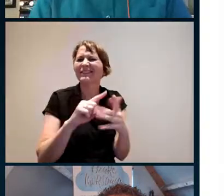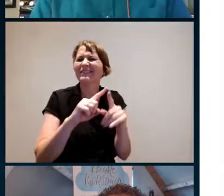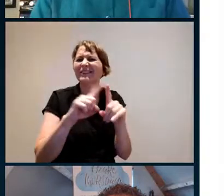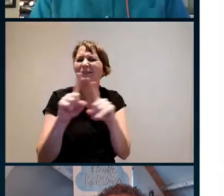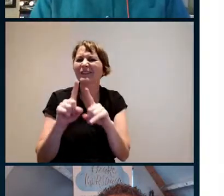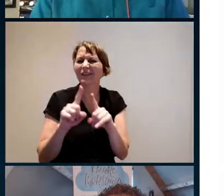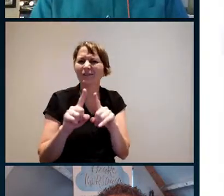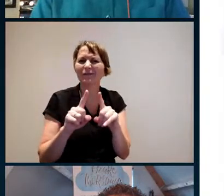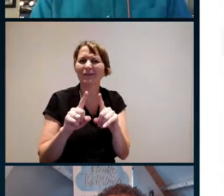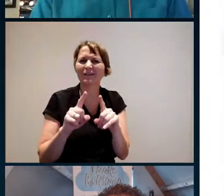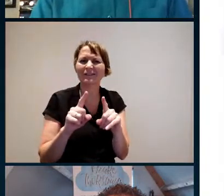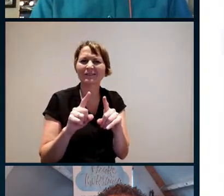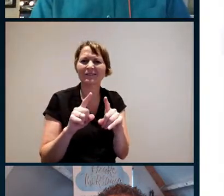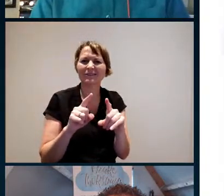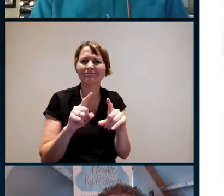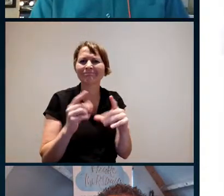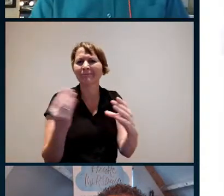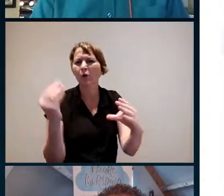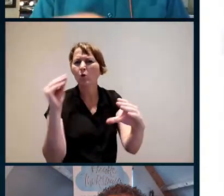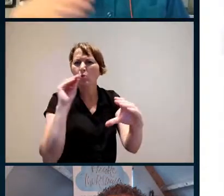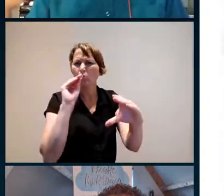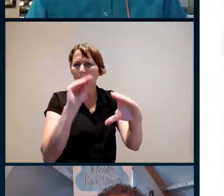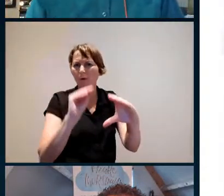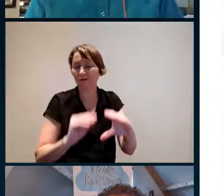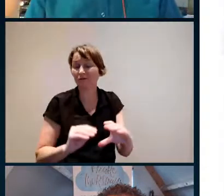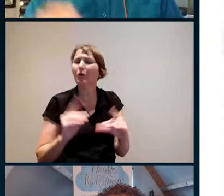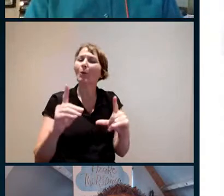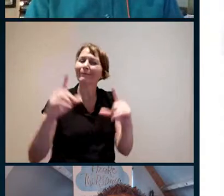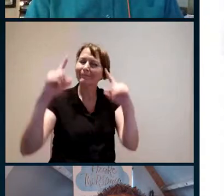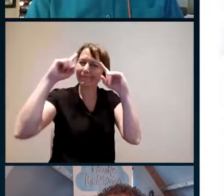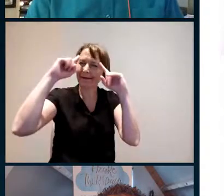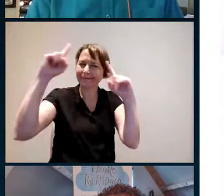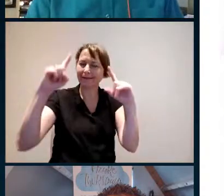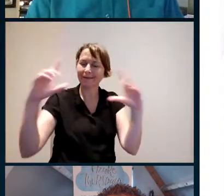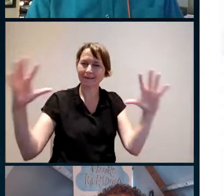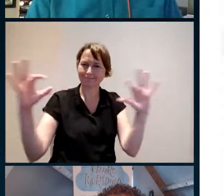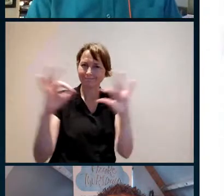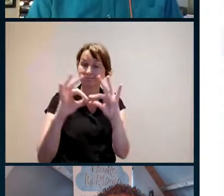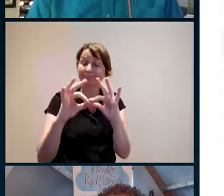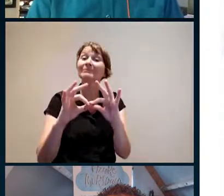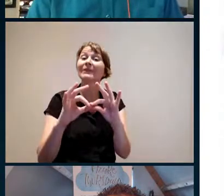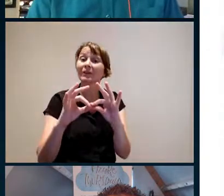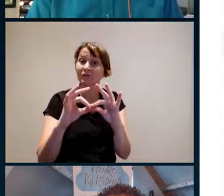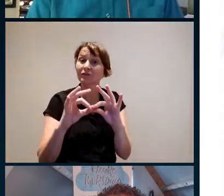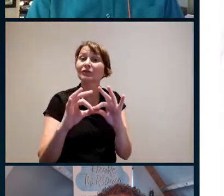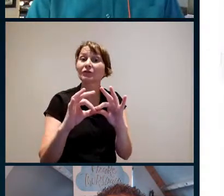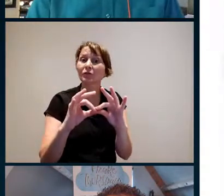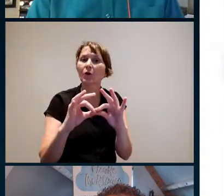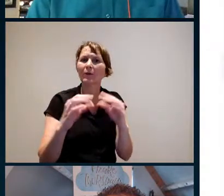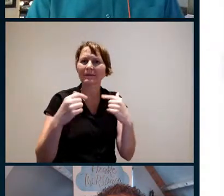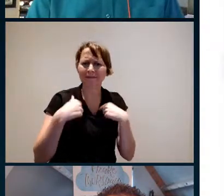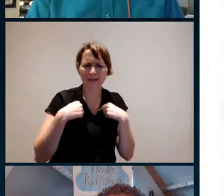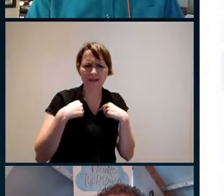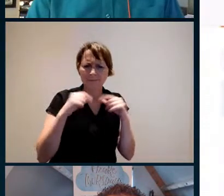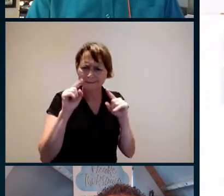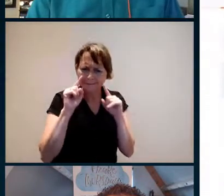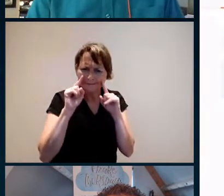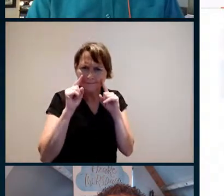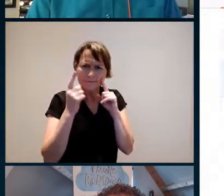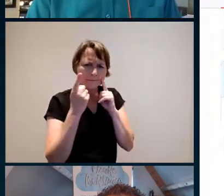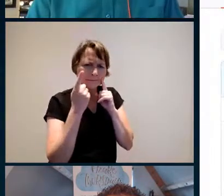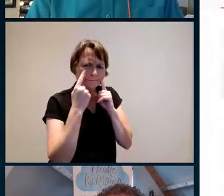different dependencies. So definitely that's sort of the idea, is that by convention, it's great at inspecting your solution, but it's also great